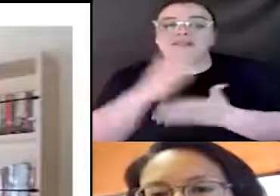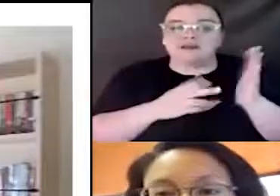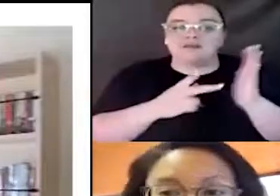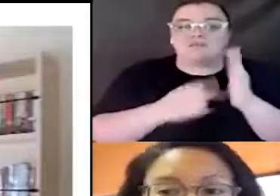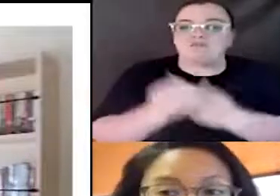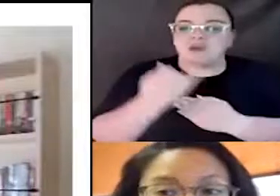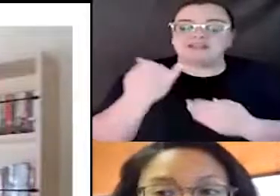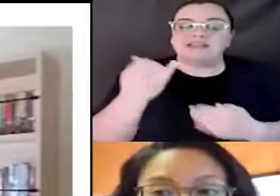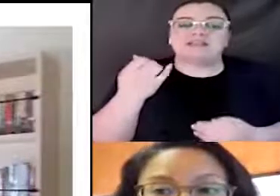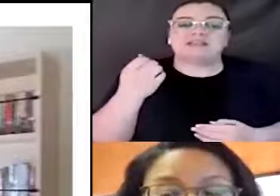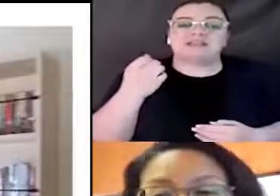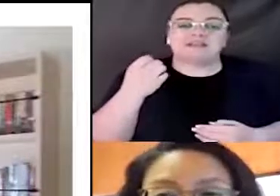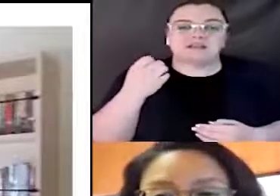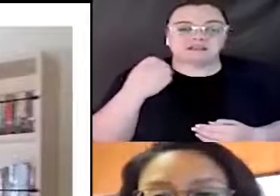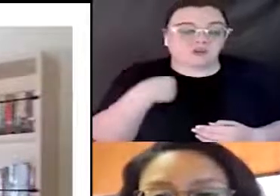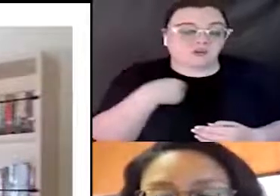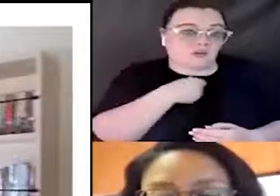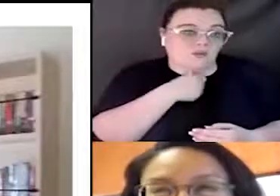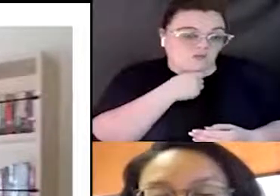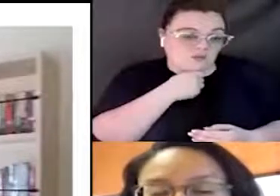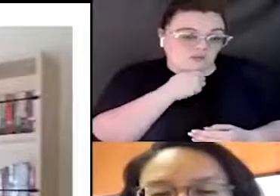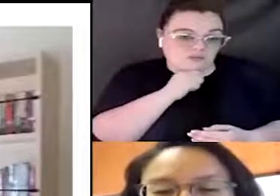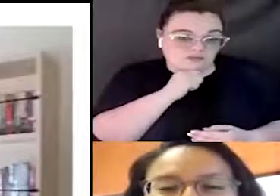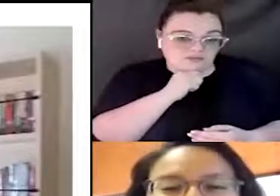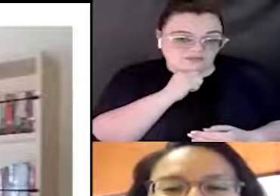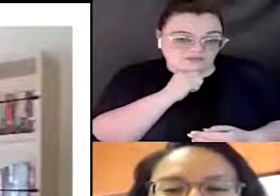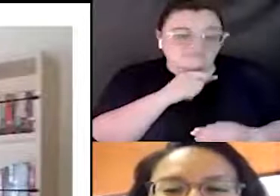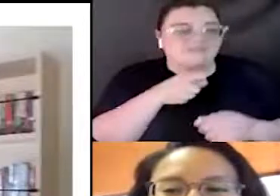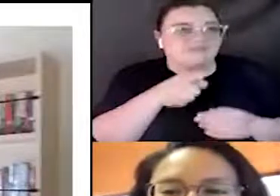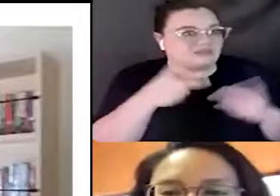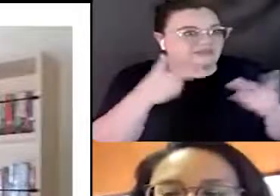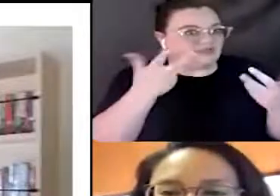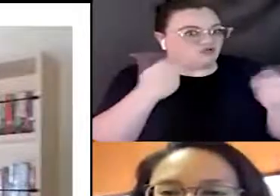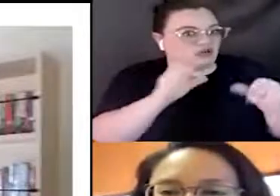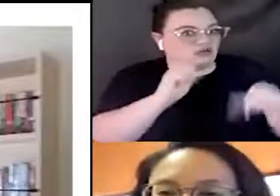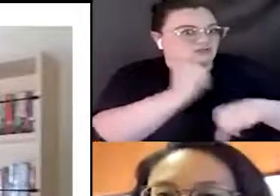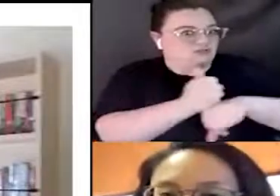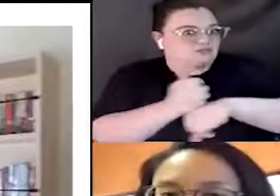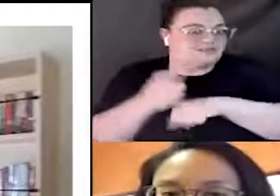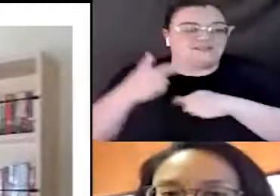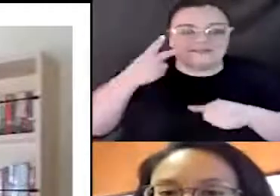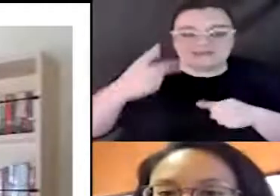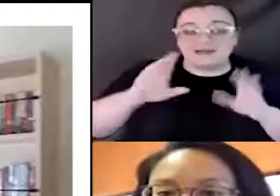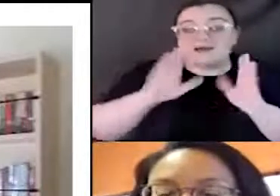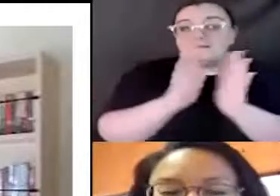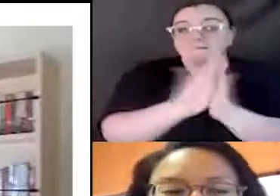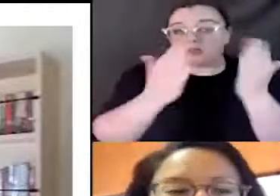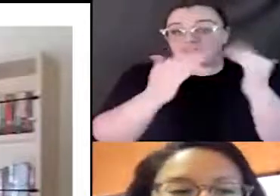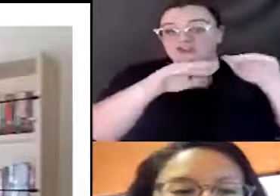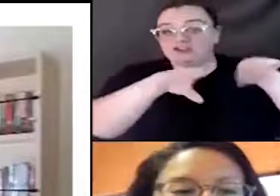to be finished or that were done. So we can see here the bookshelves that were